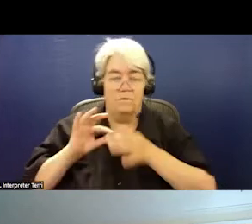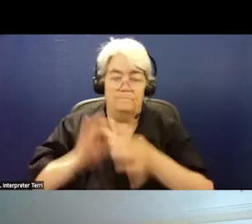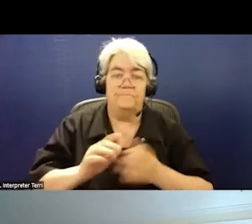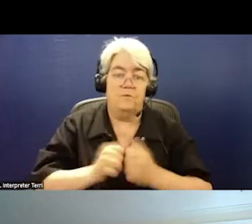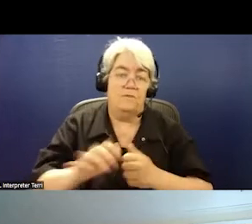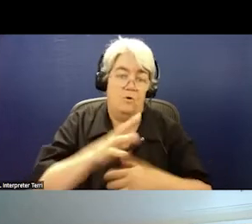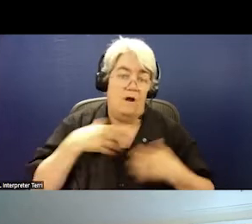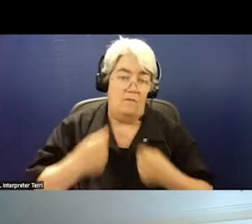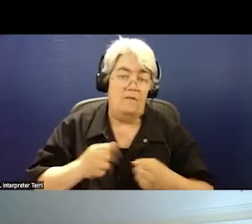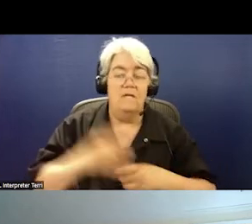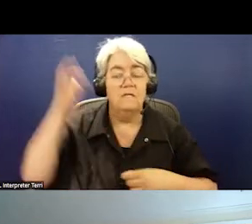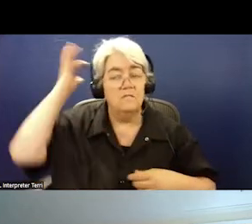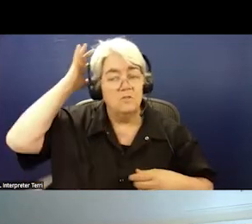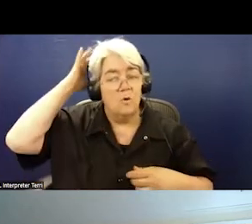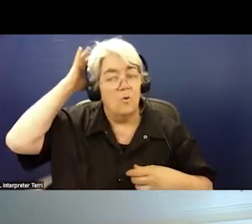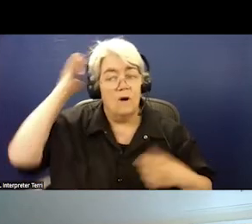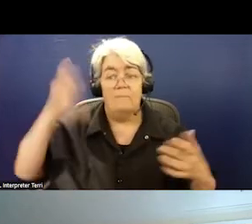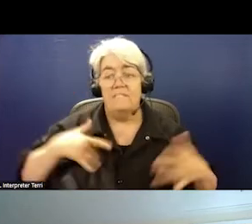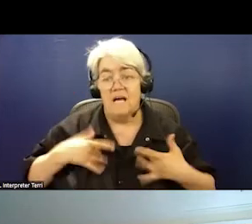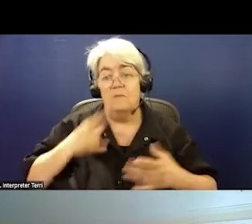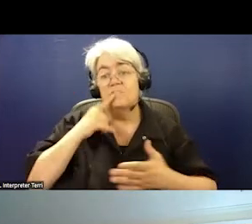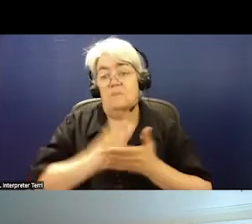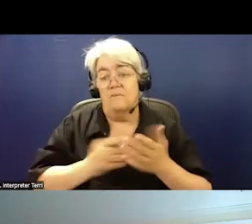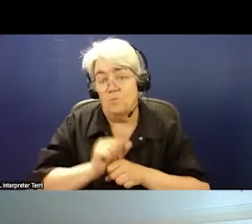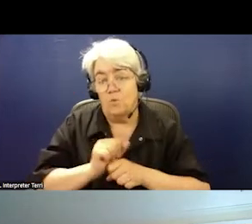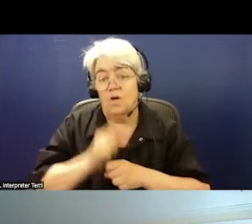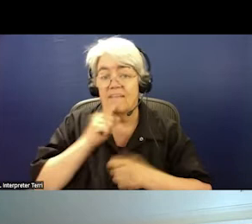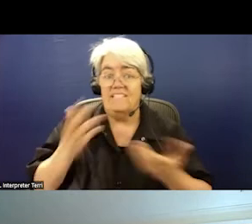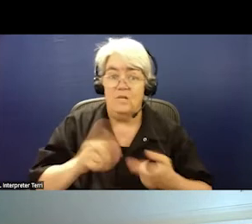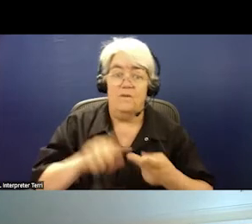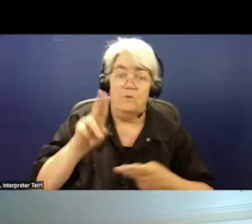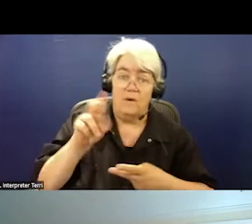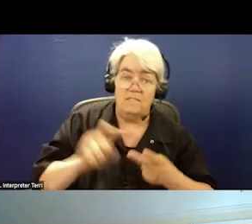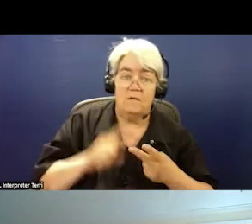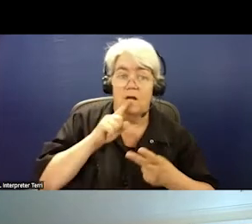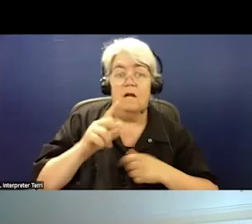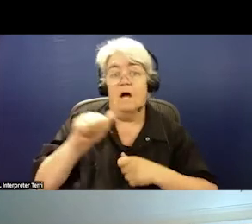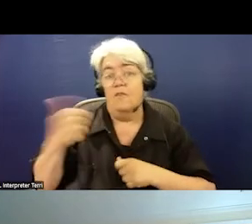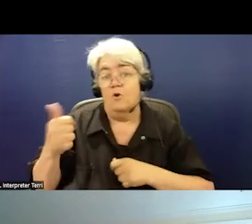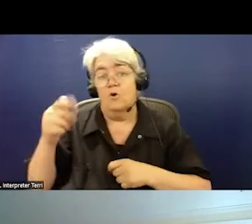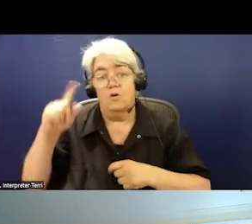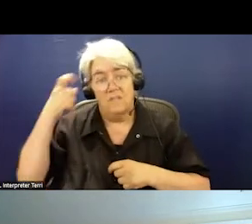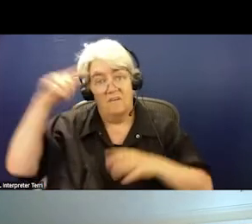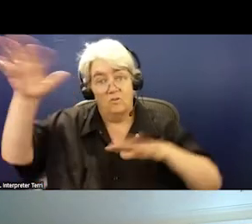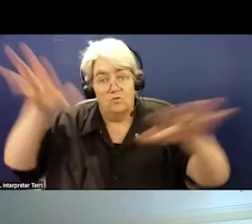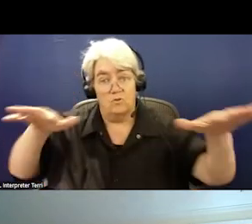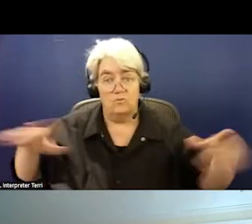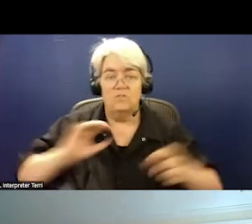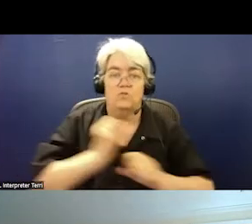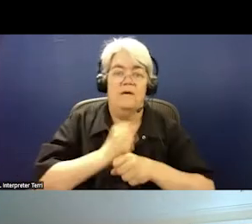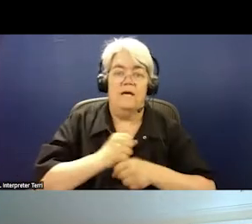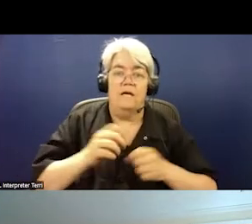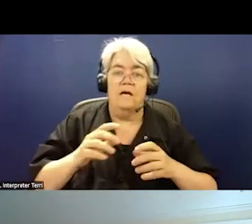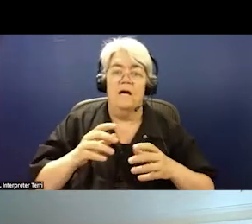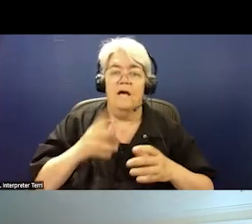excited about some of the work that's going on in the US and other countries to actually begin building empowered communities. I